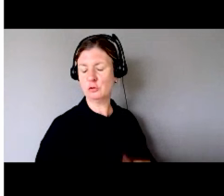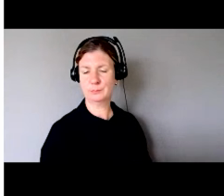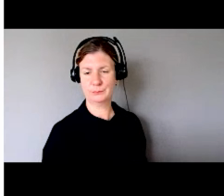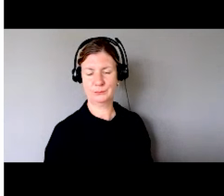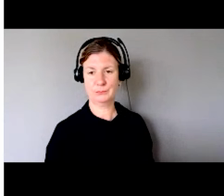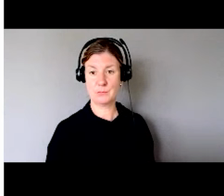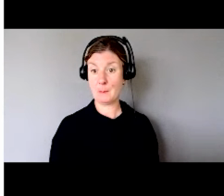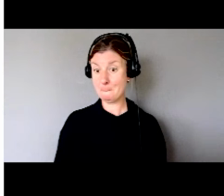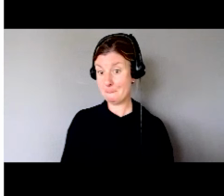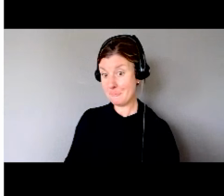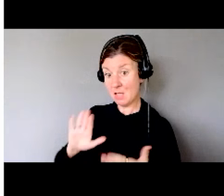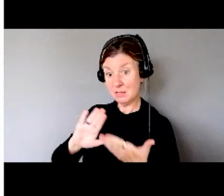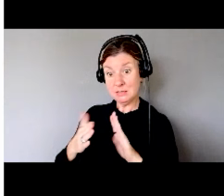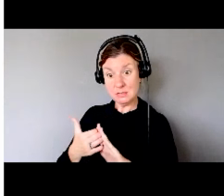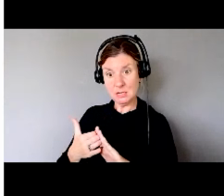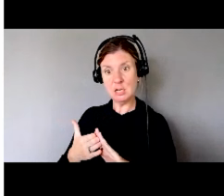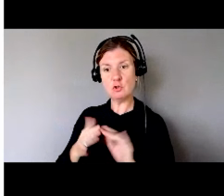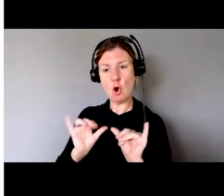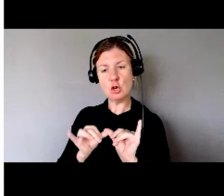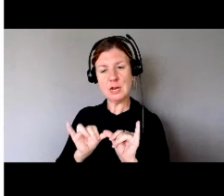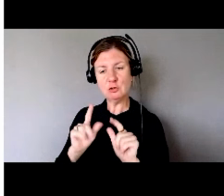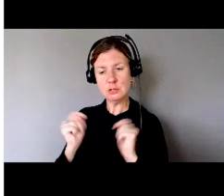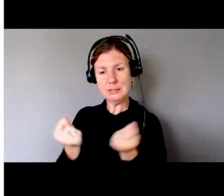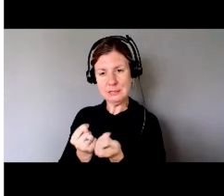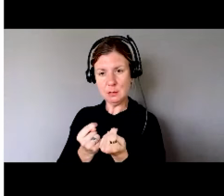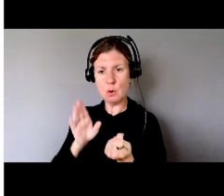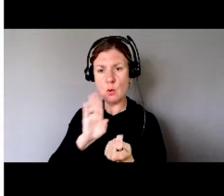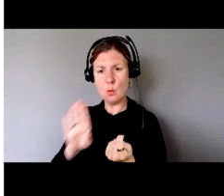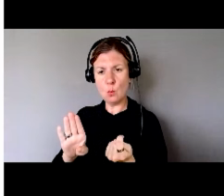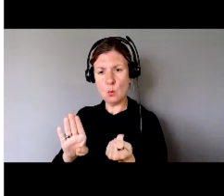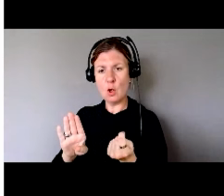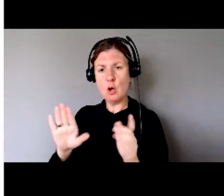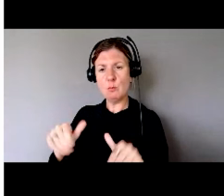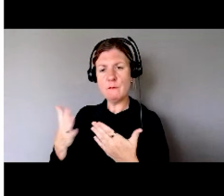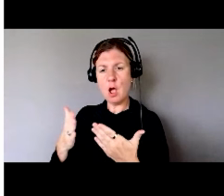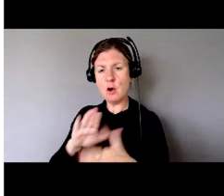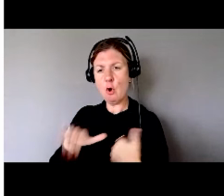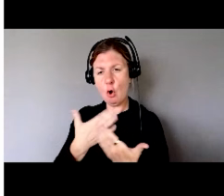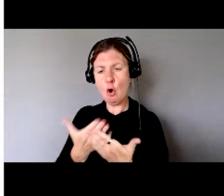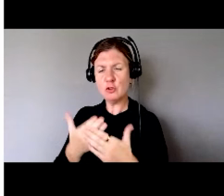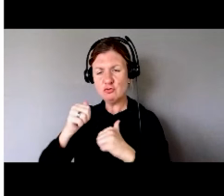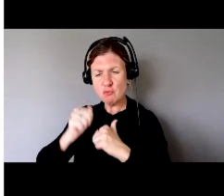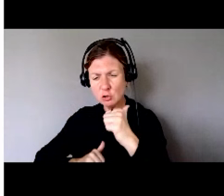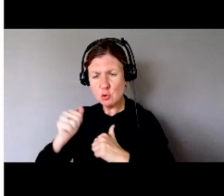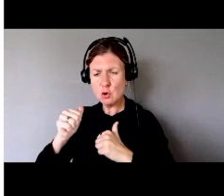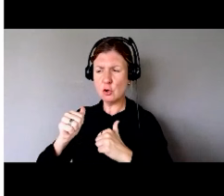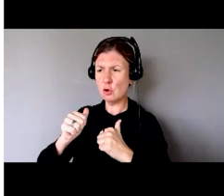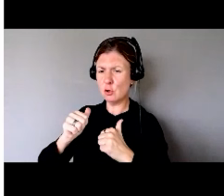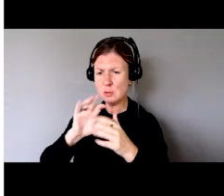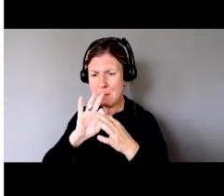Will the city's architectural team provide the structural backing and points of connection, or should the artist's budget account